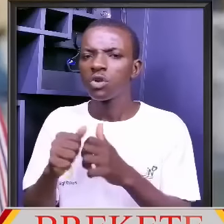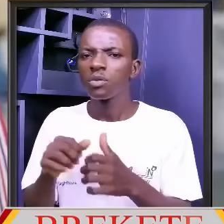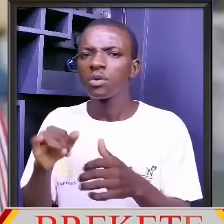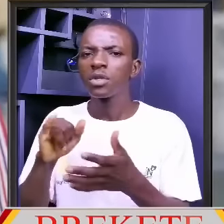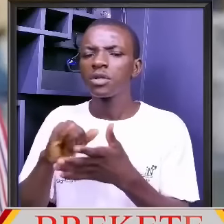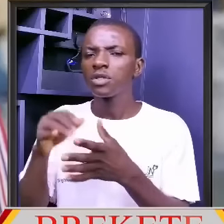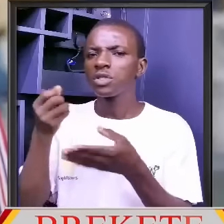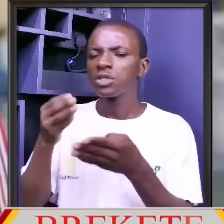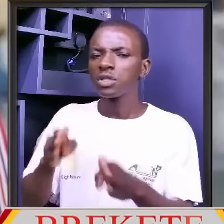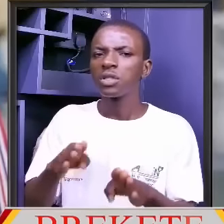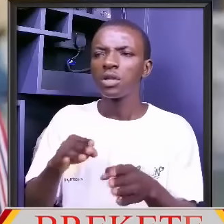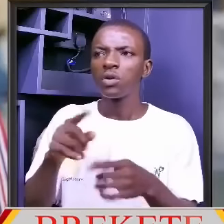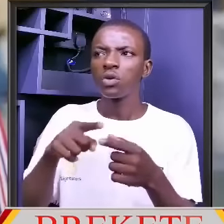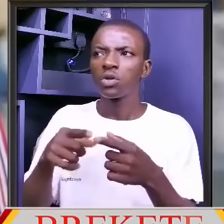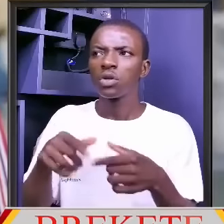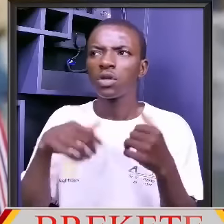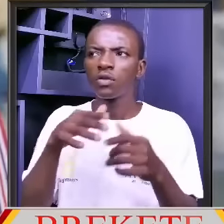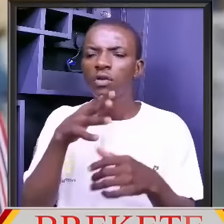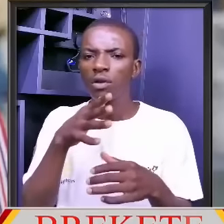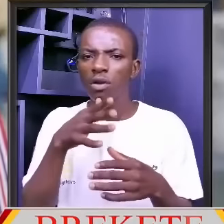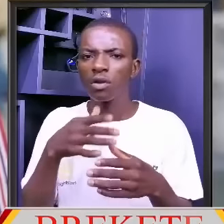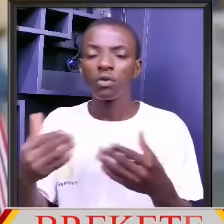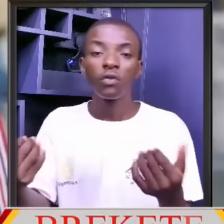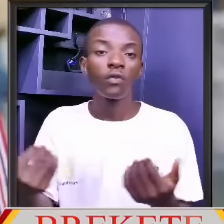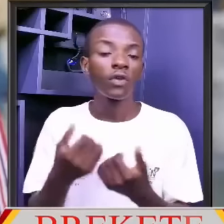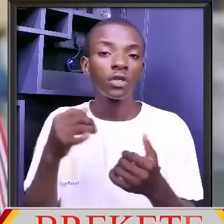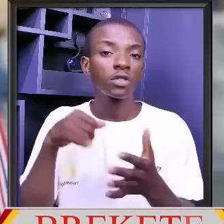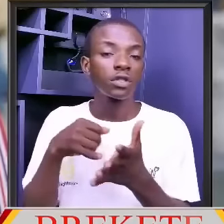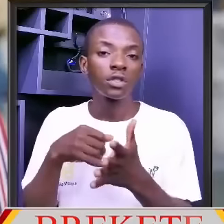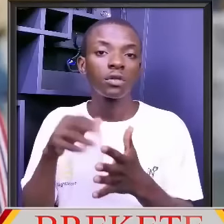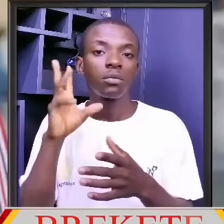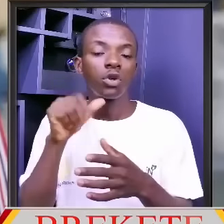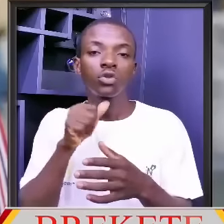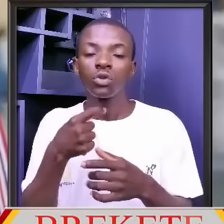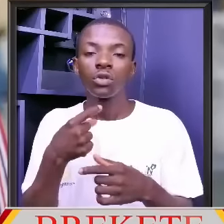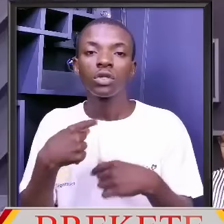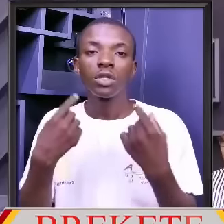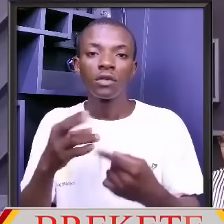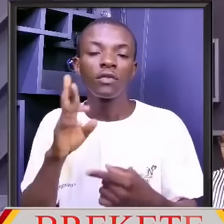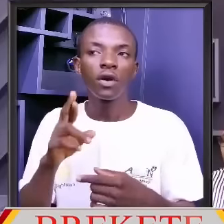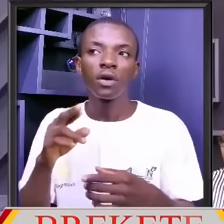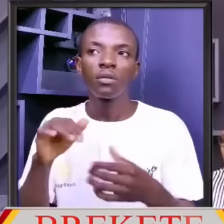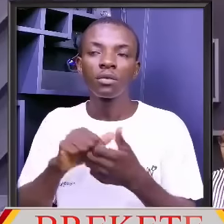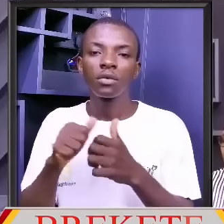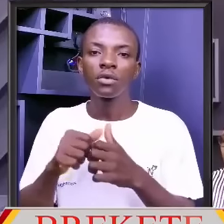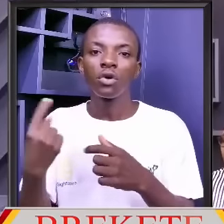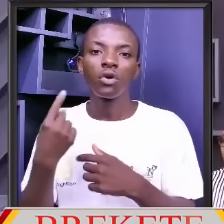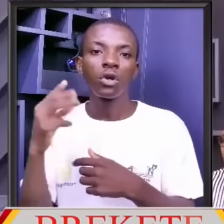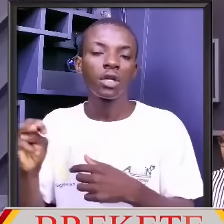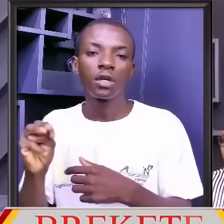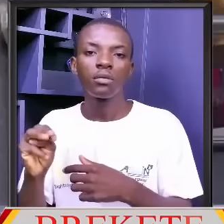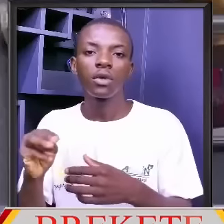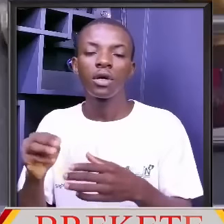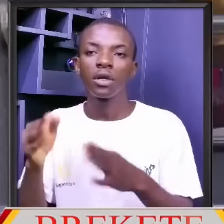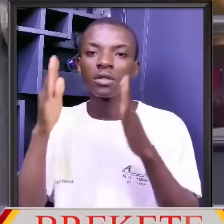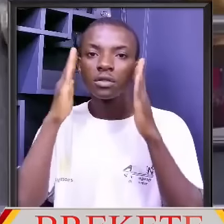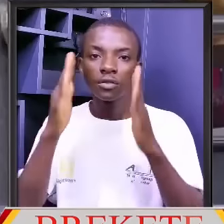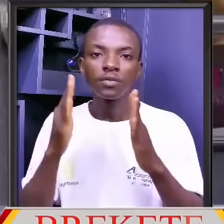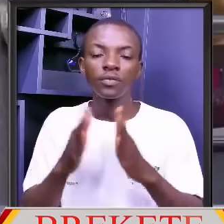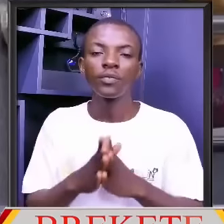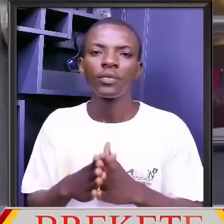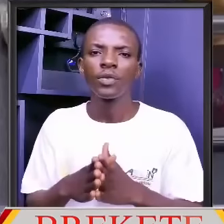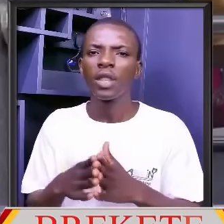day, one they give una mama problem, una go face her, he must not give her problem because only him, her attention,